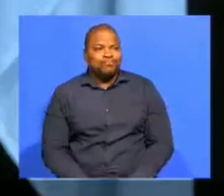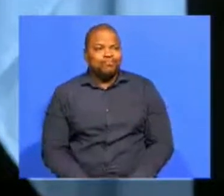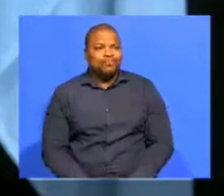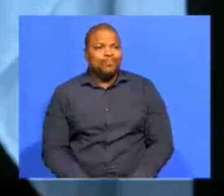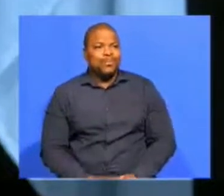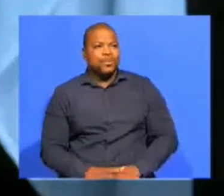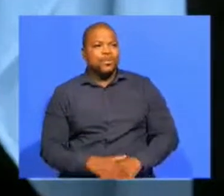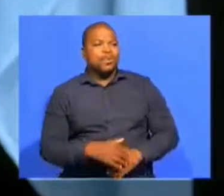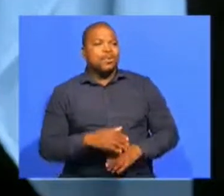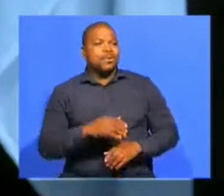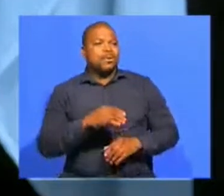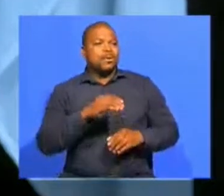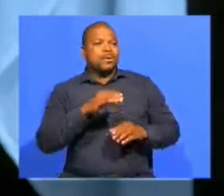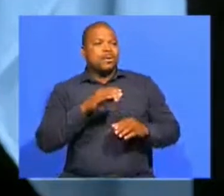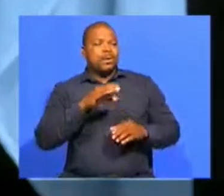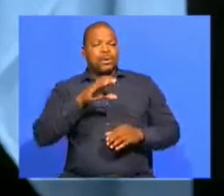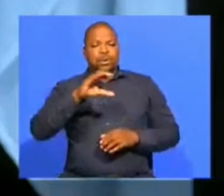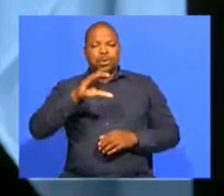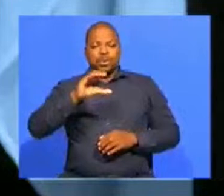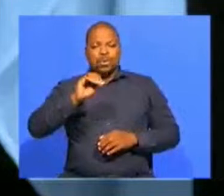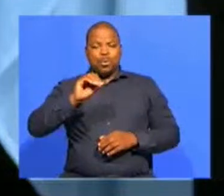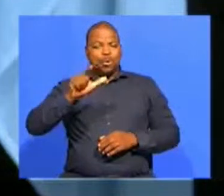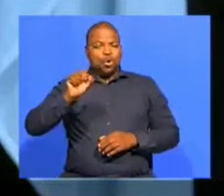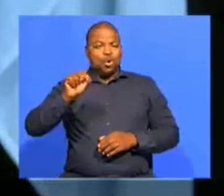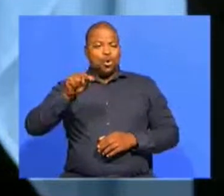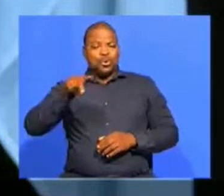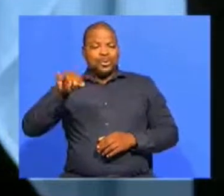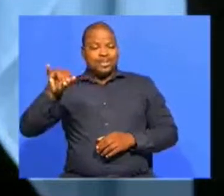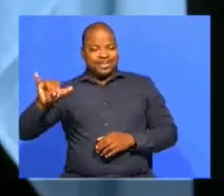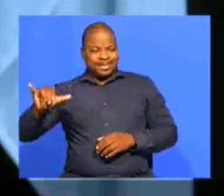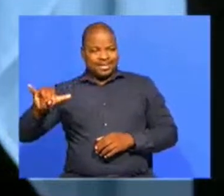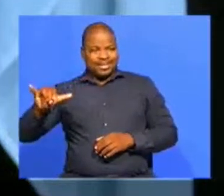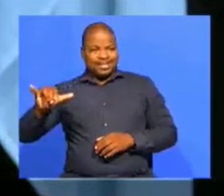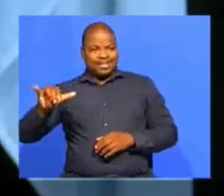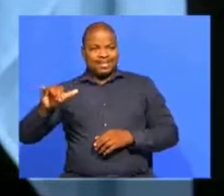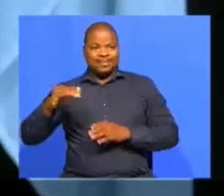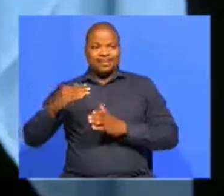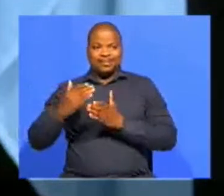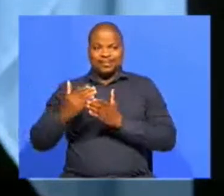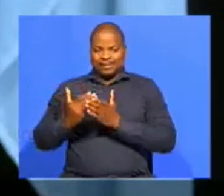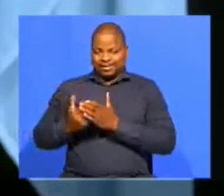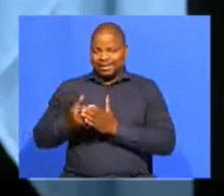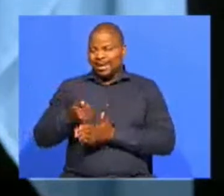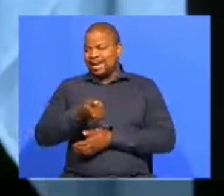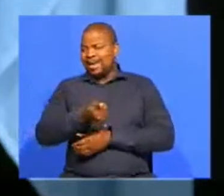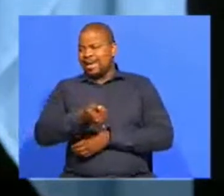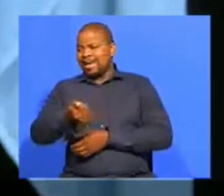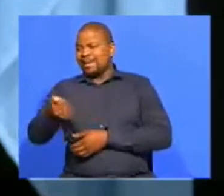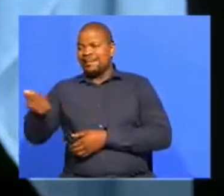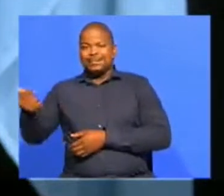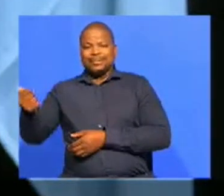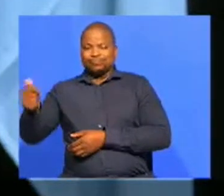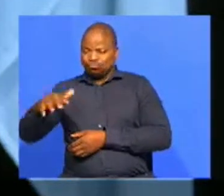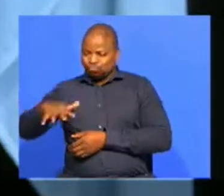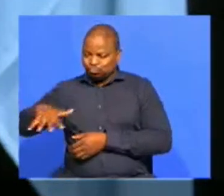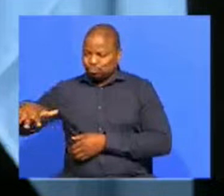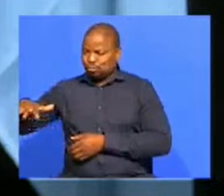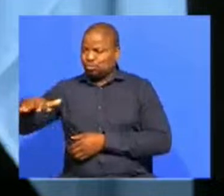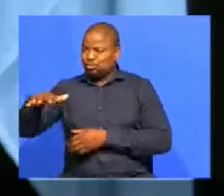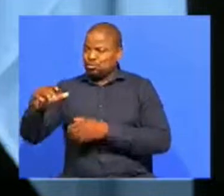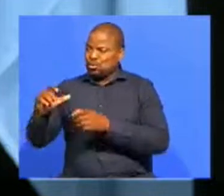They all have been former colonies or protectorate, or one or other of that